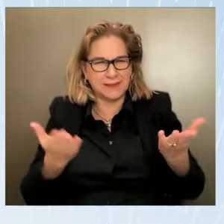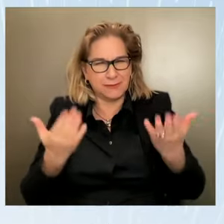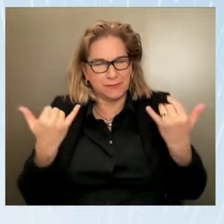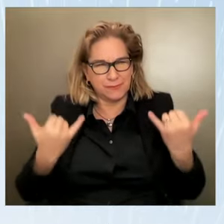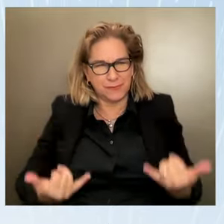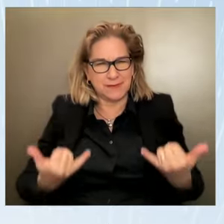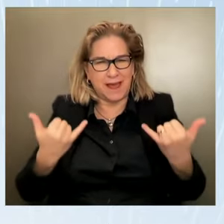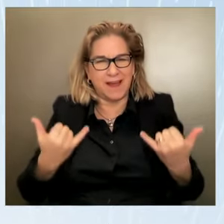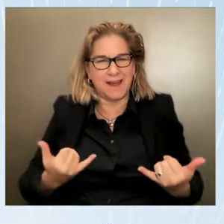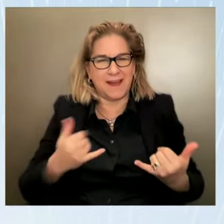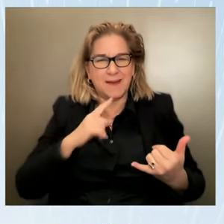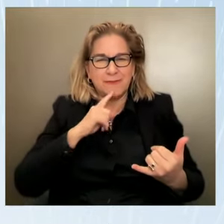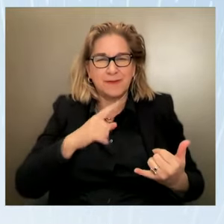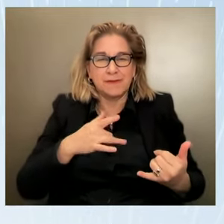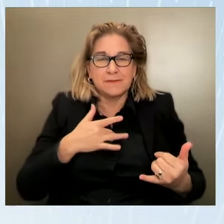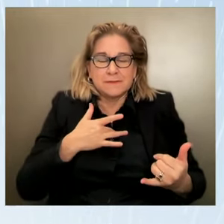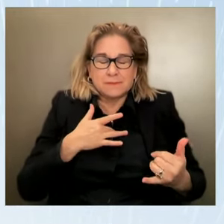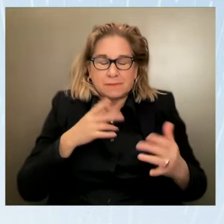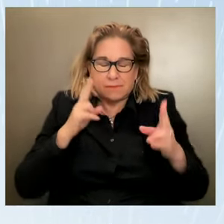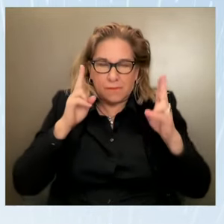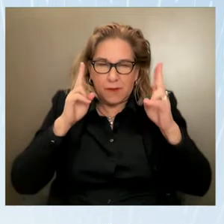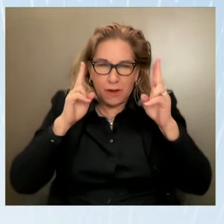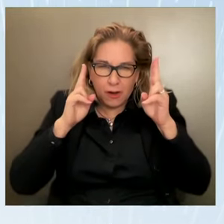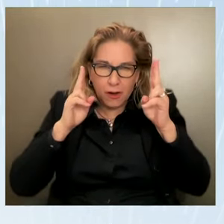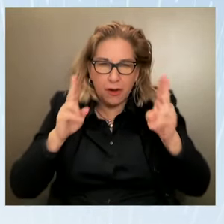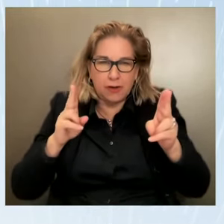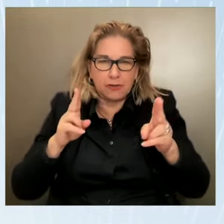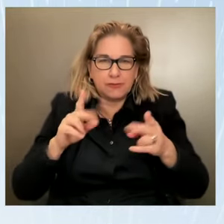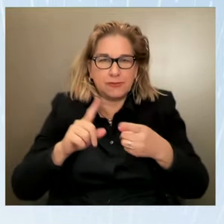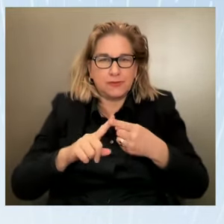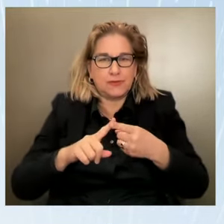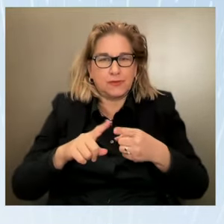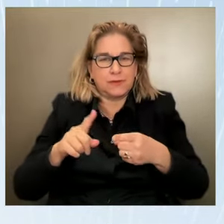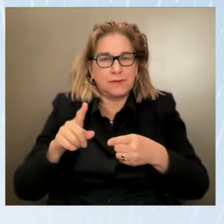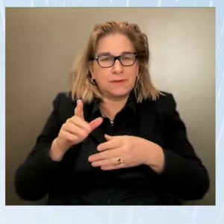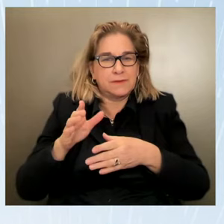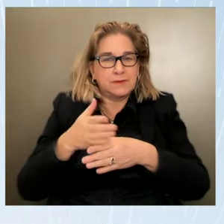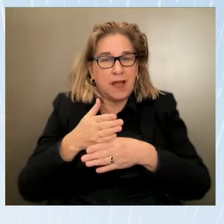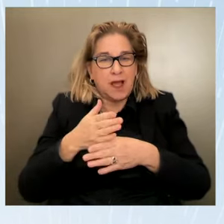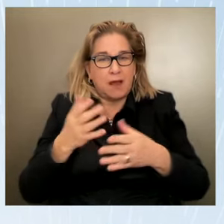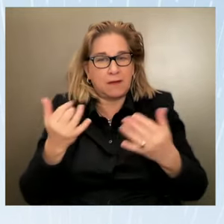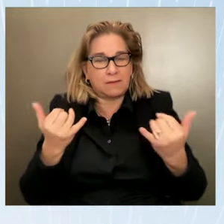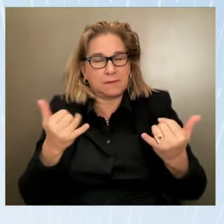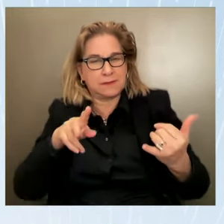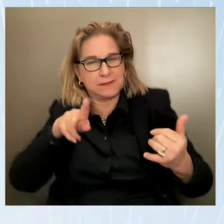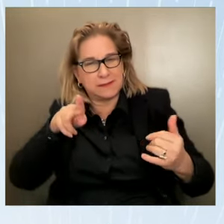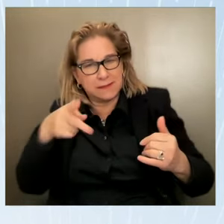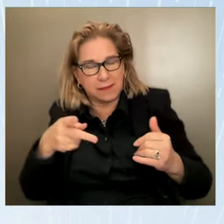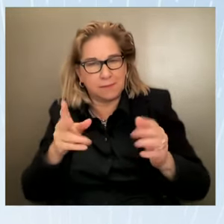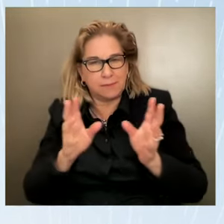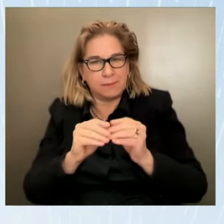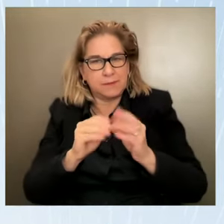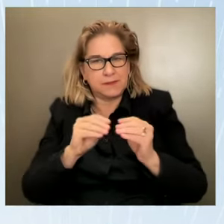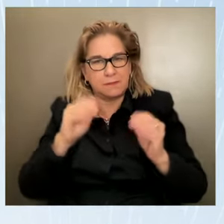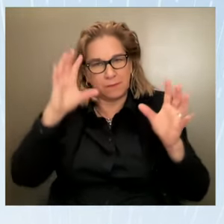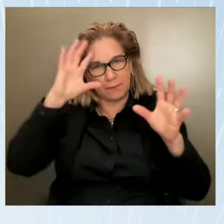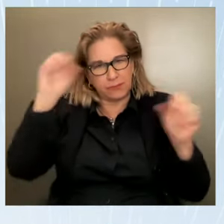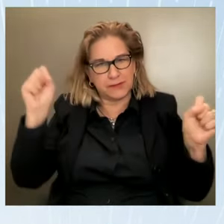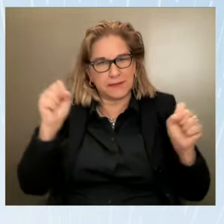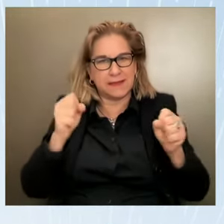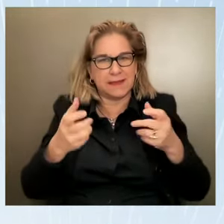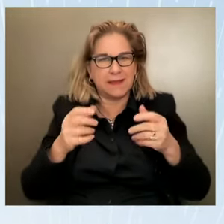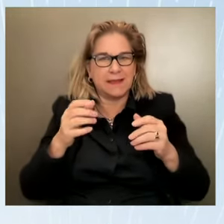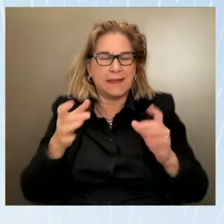what is now the second meeting of the President's Interagency Task Force to Monitor and Combat Trafficking in Persons for the